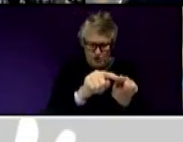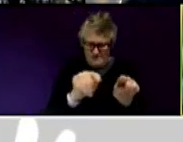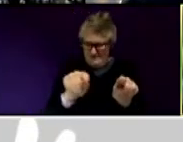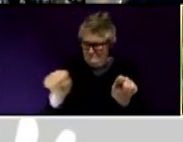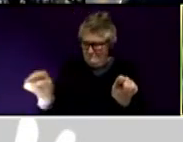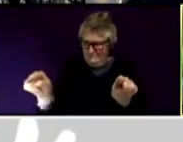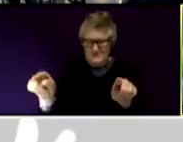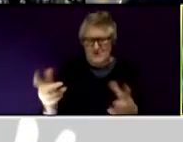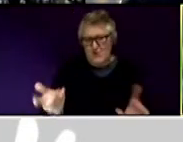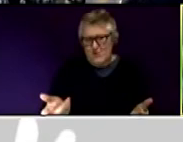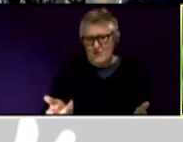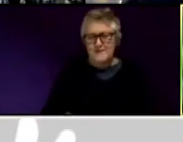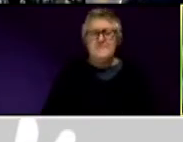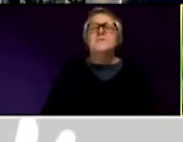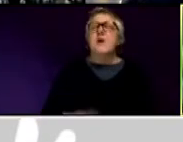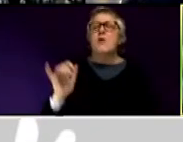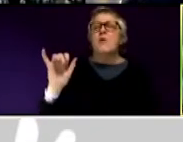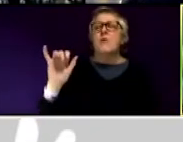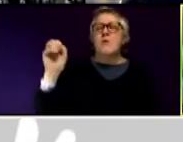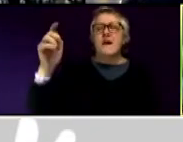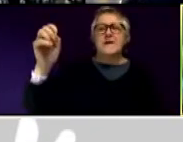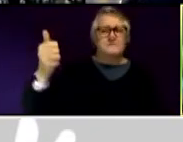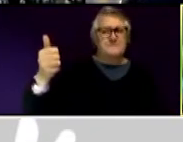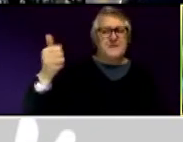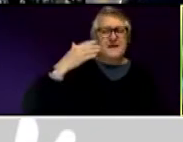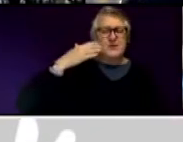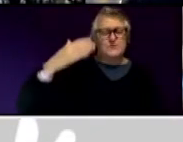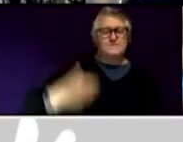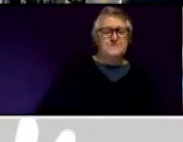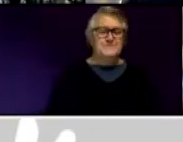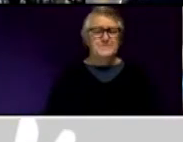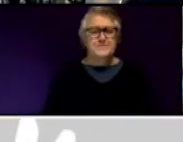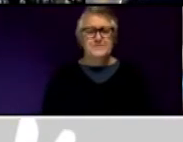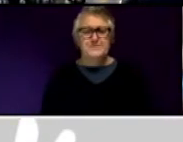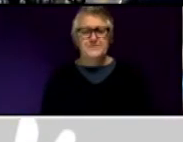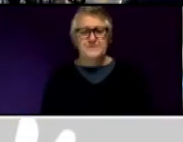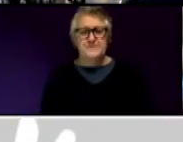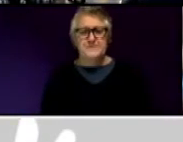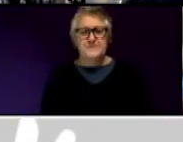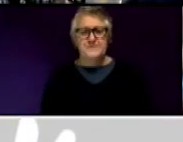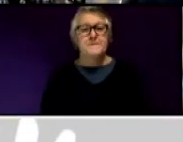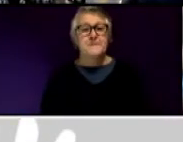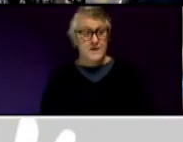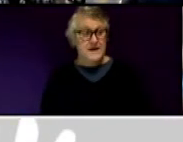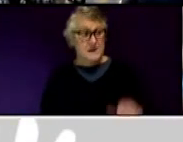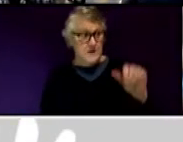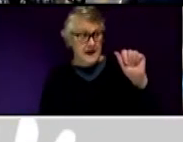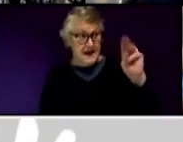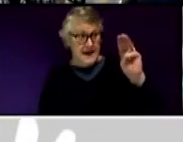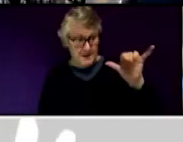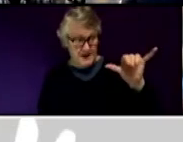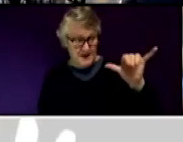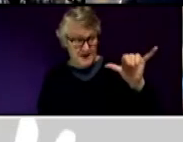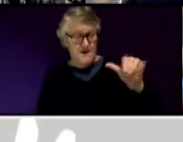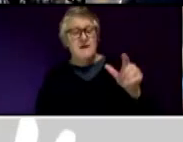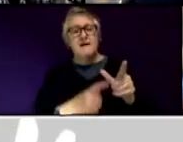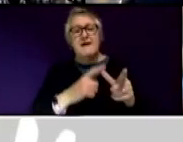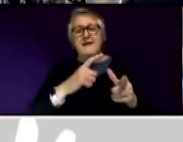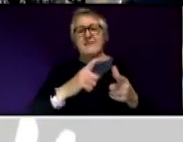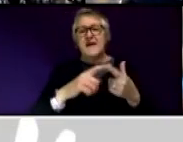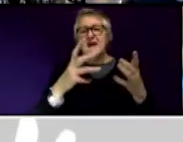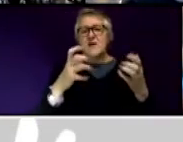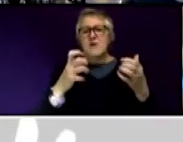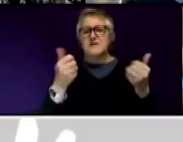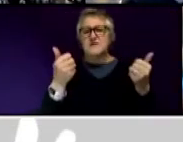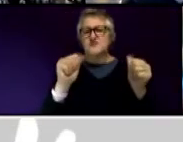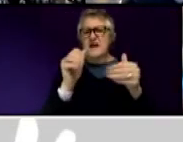so, that's what I saw too, Judith. Mm-hmm. Thank you. Okay, so Amy, and then I want to try to close this